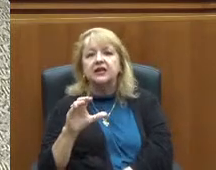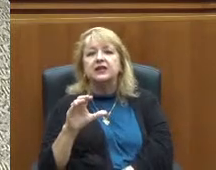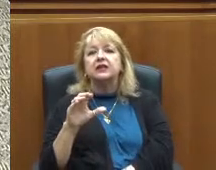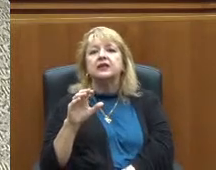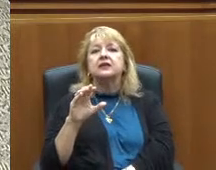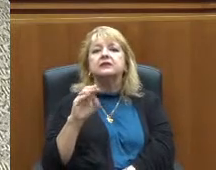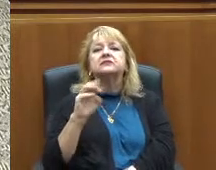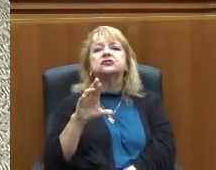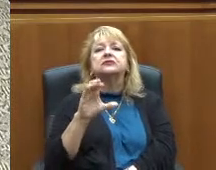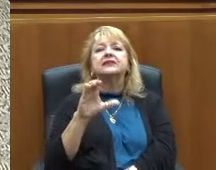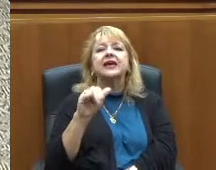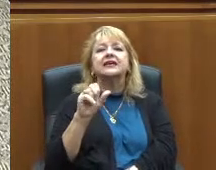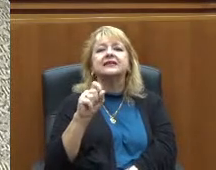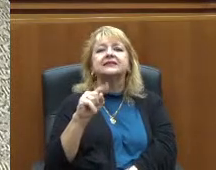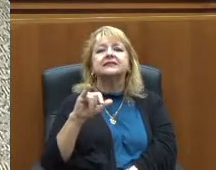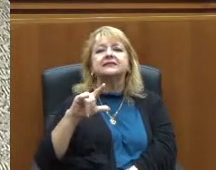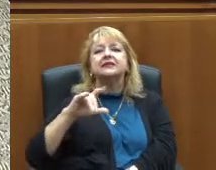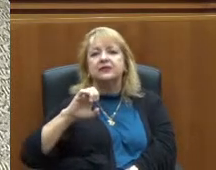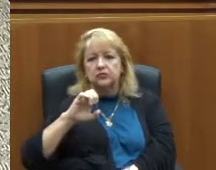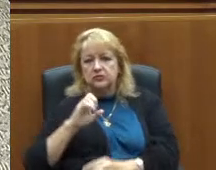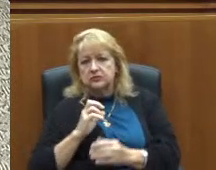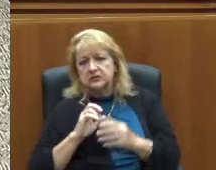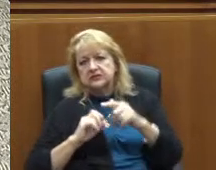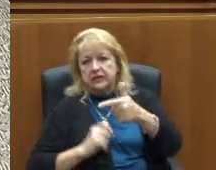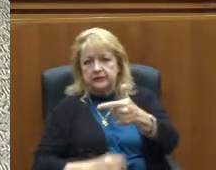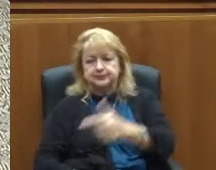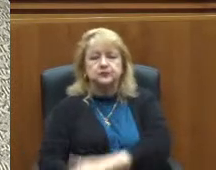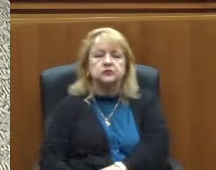that. Castile. Okay. We're good.